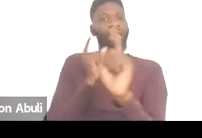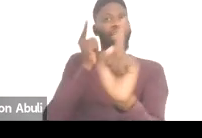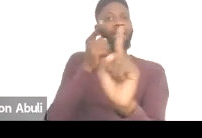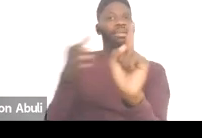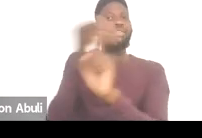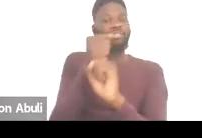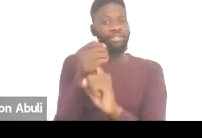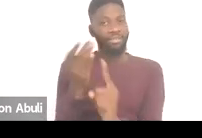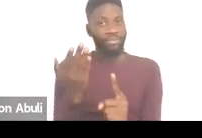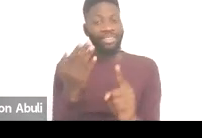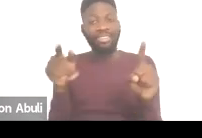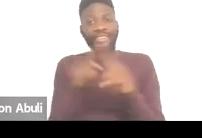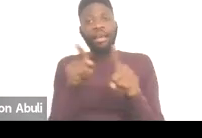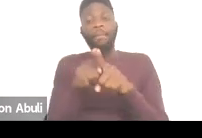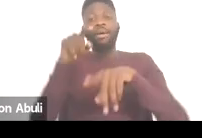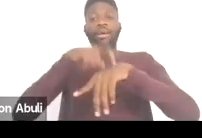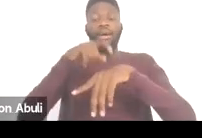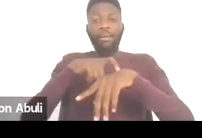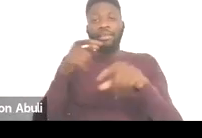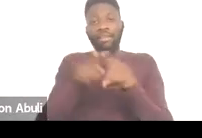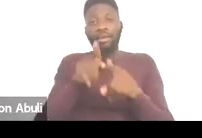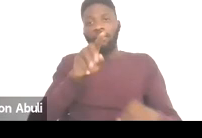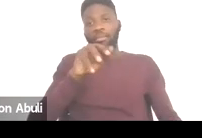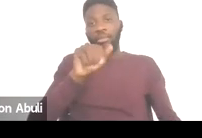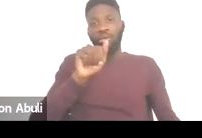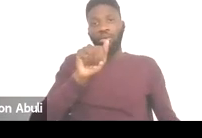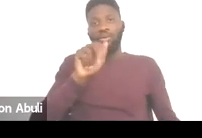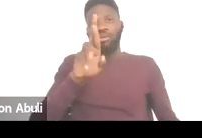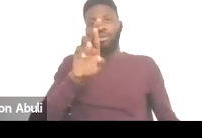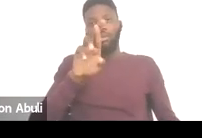And even as maybe Maureen, or I can see